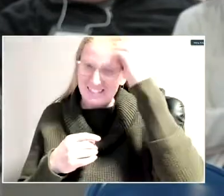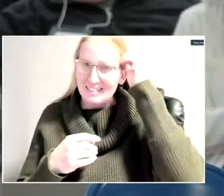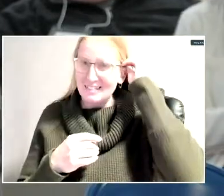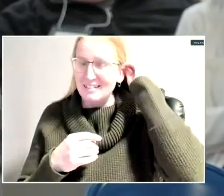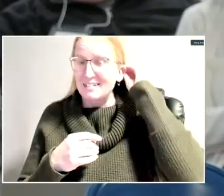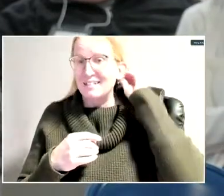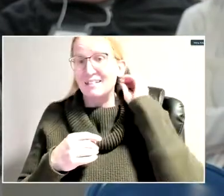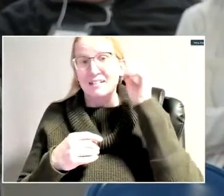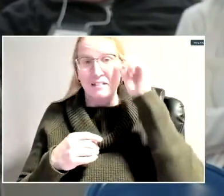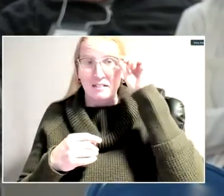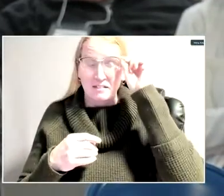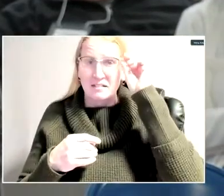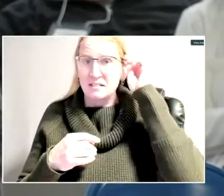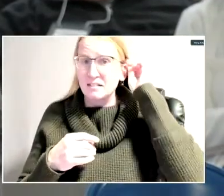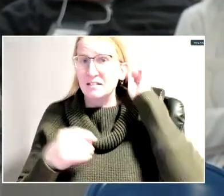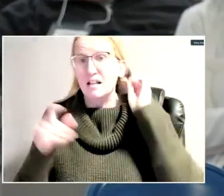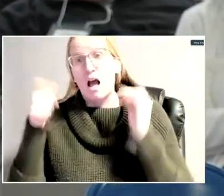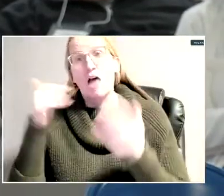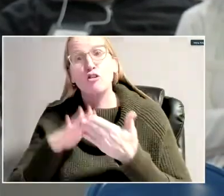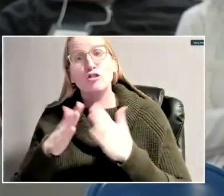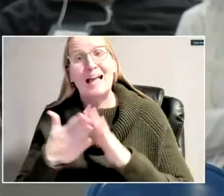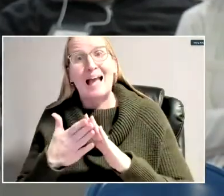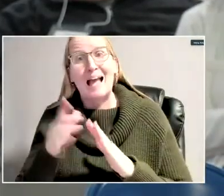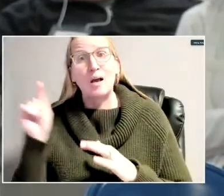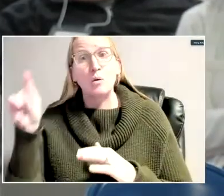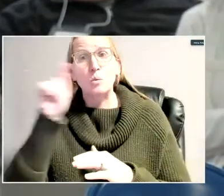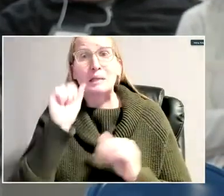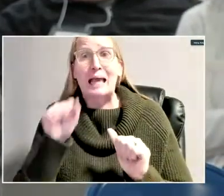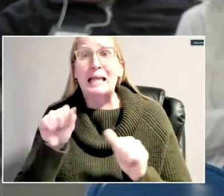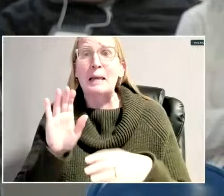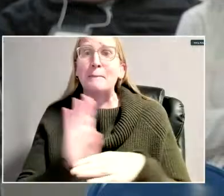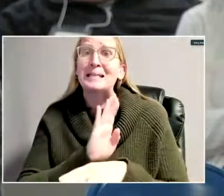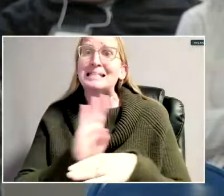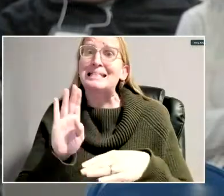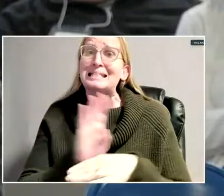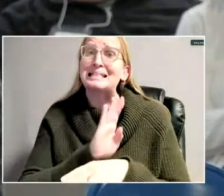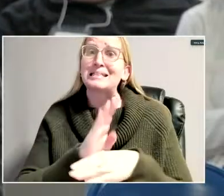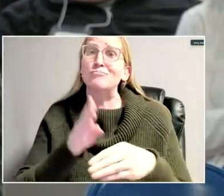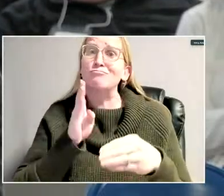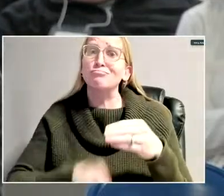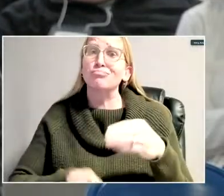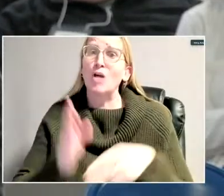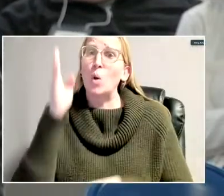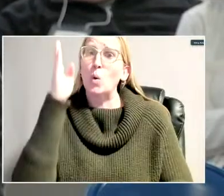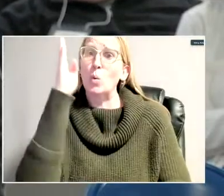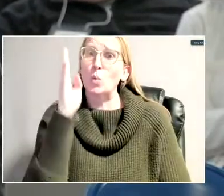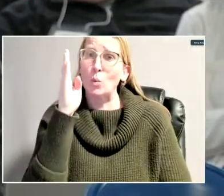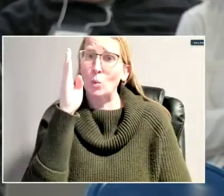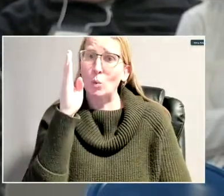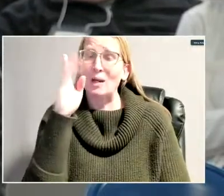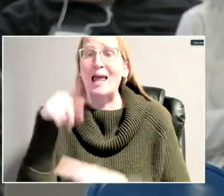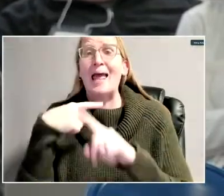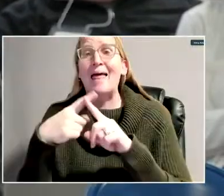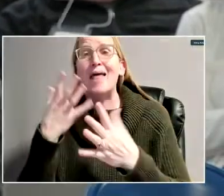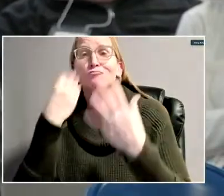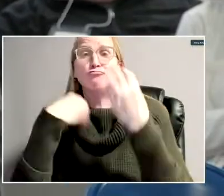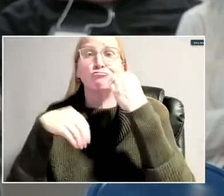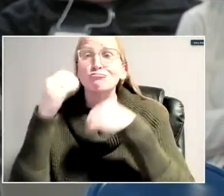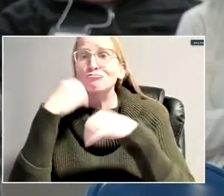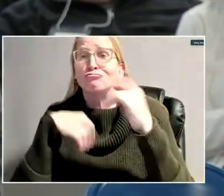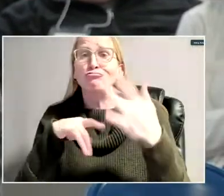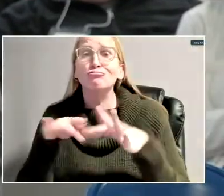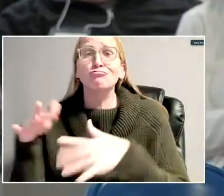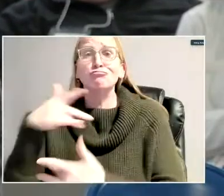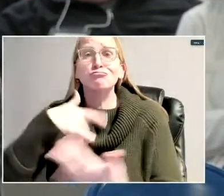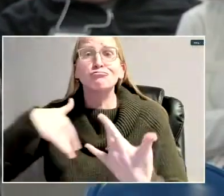you know were able to do their Town business by noon and then have a potluck in a Contra Dance after you know smaller towns